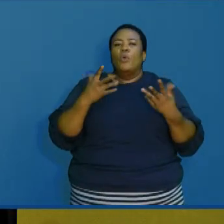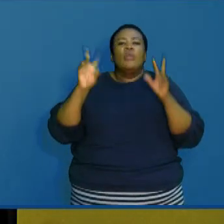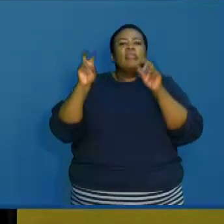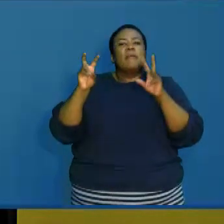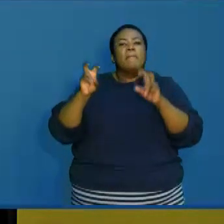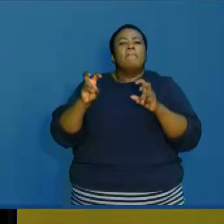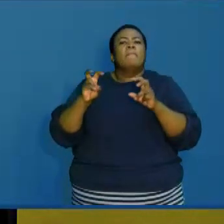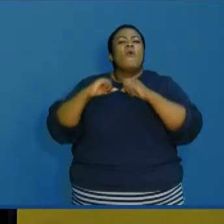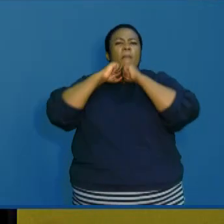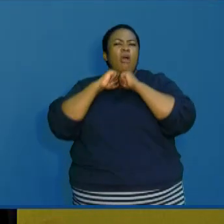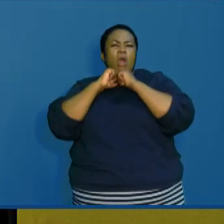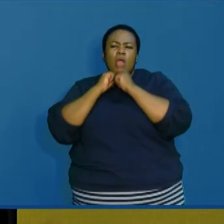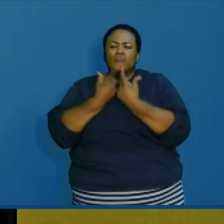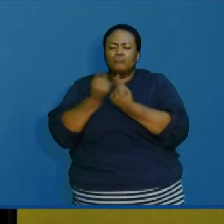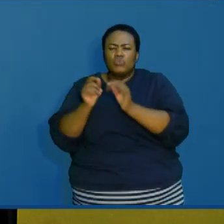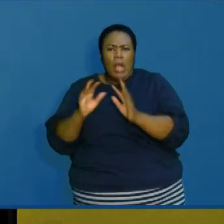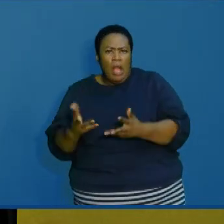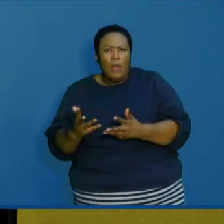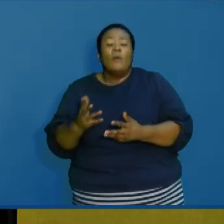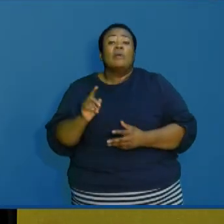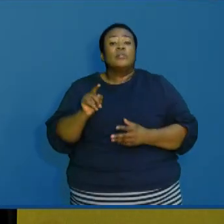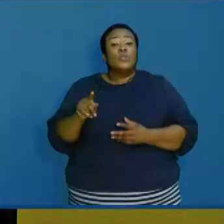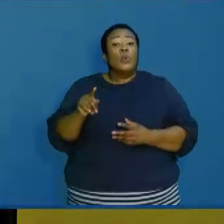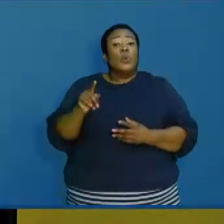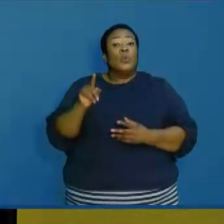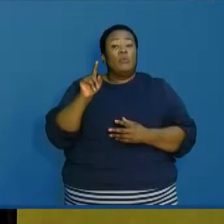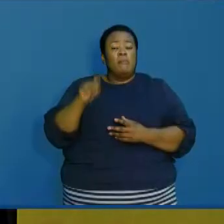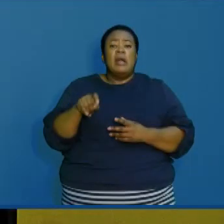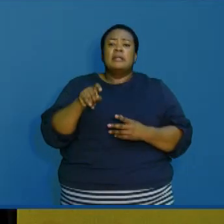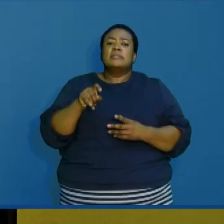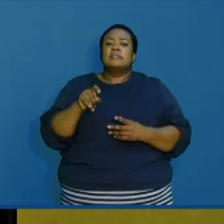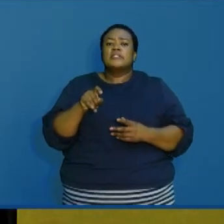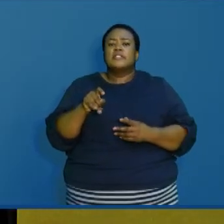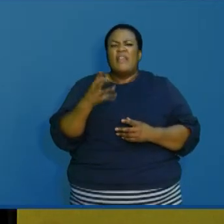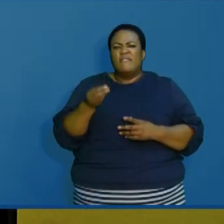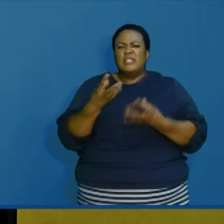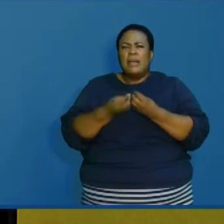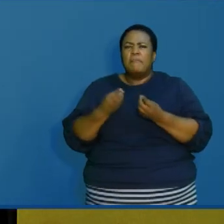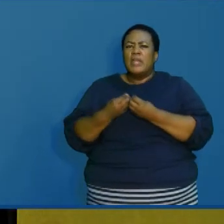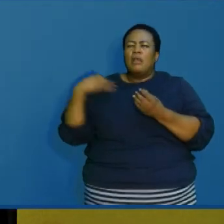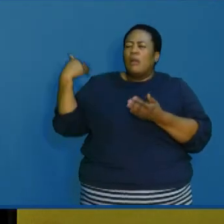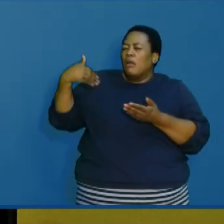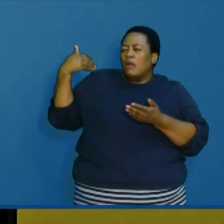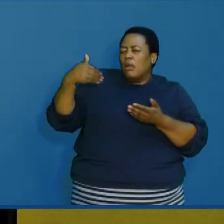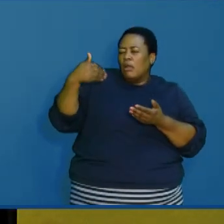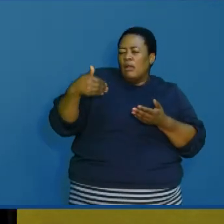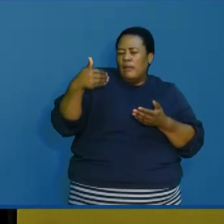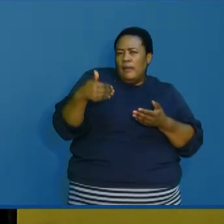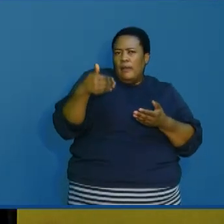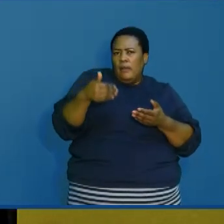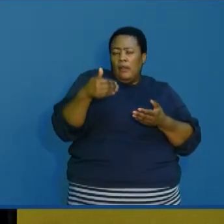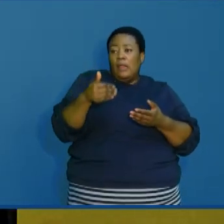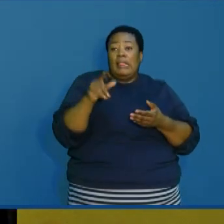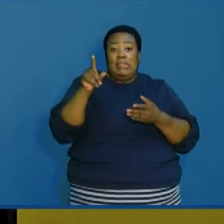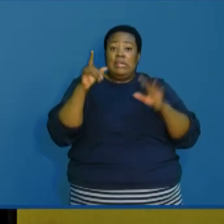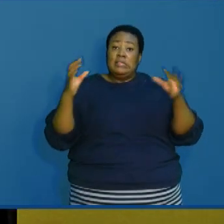parenting. So it needs to be something timeless or universal. That, of course, is related to